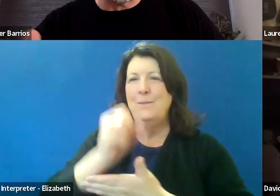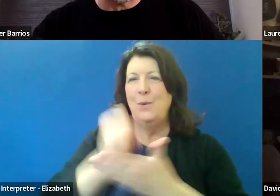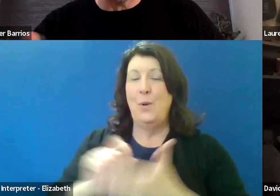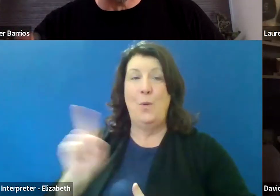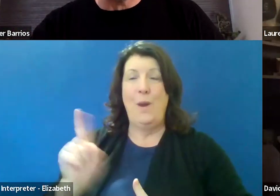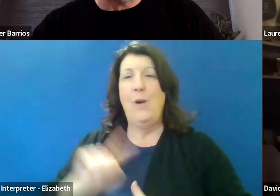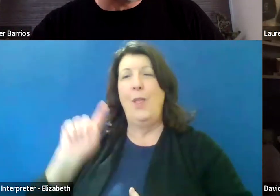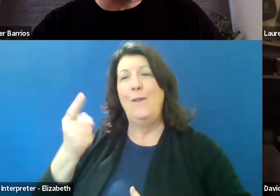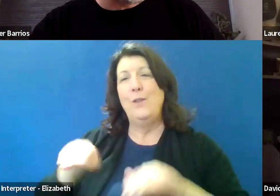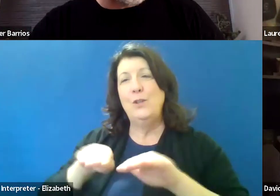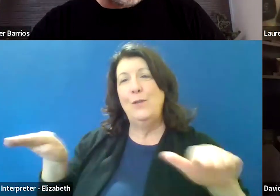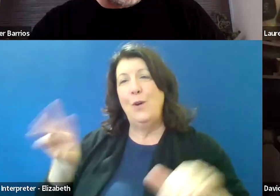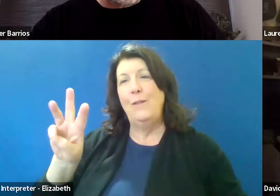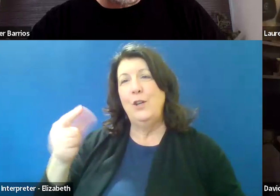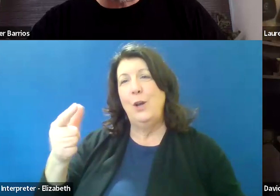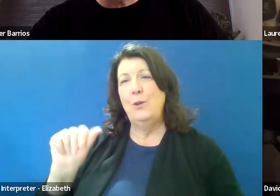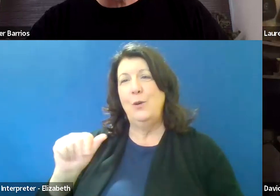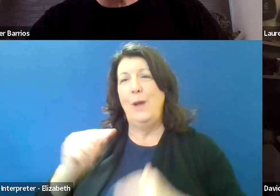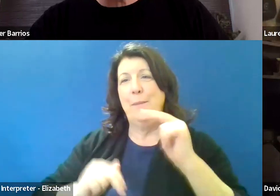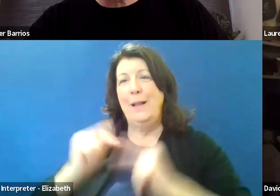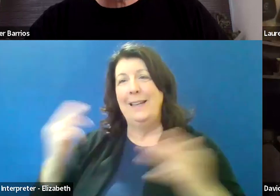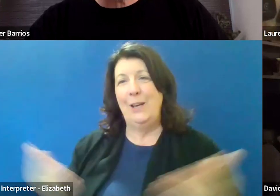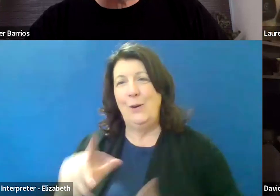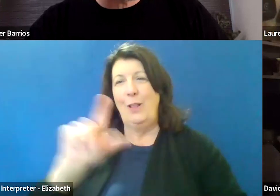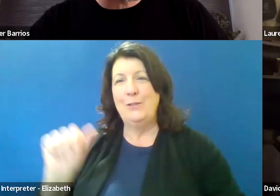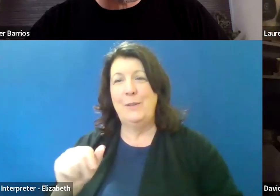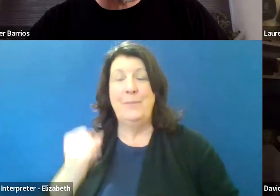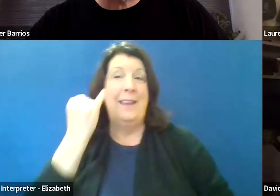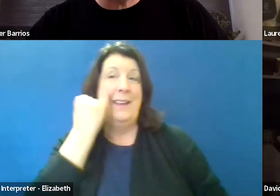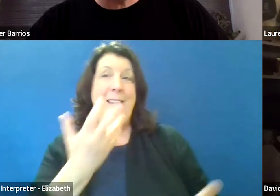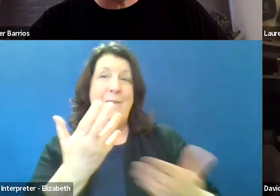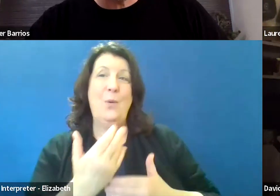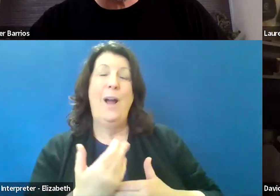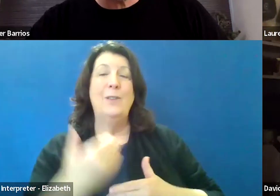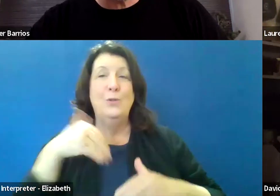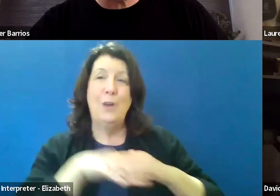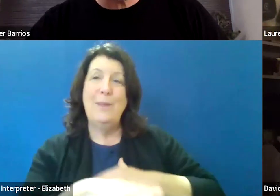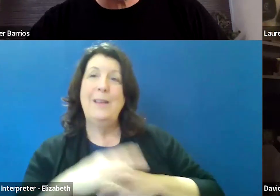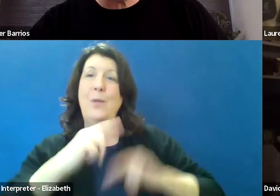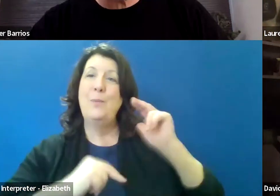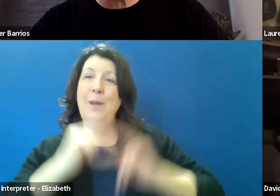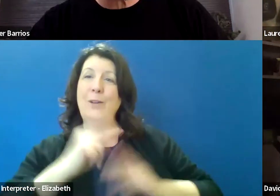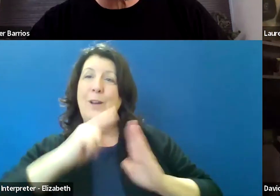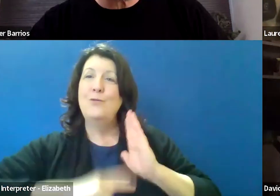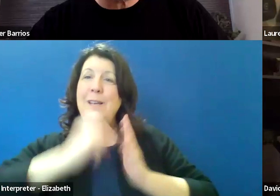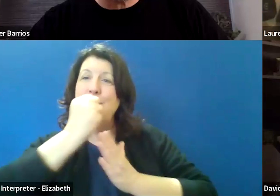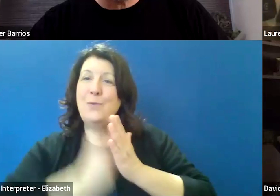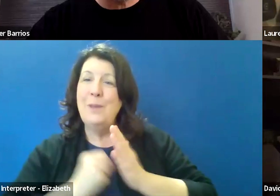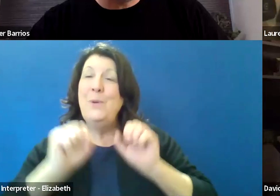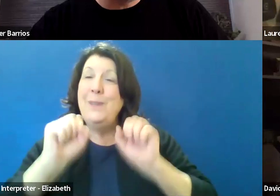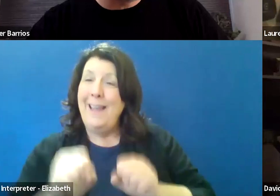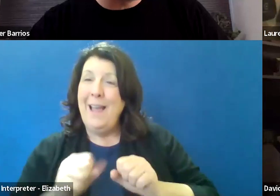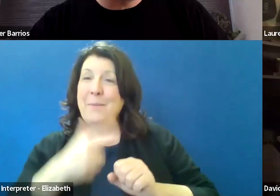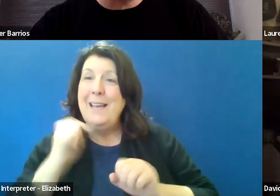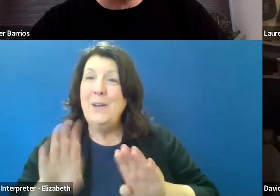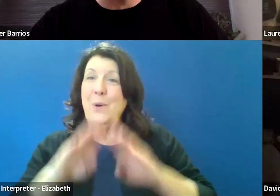building here in LA. And if you want to come in and read those film and TV scripts, you can, because we're open again. The strike